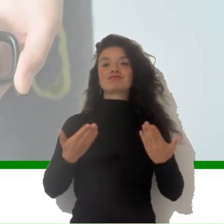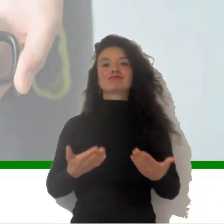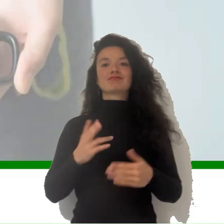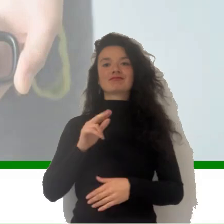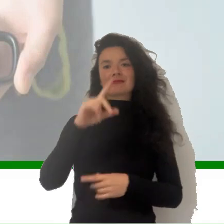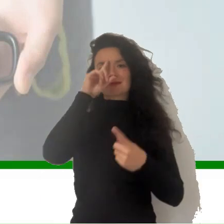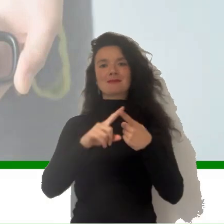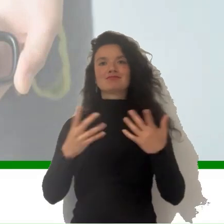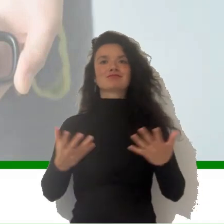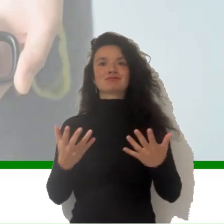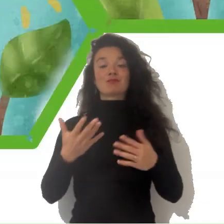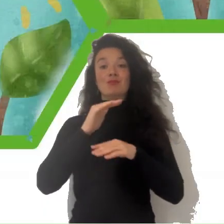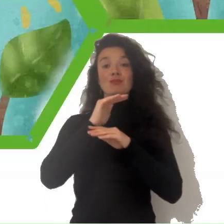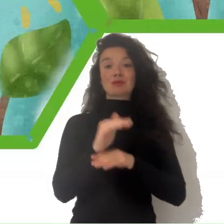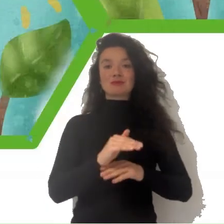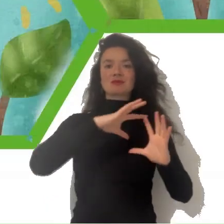and sustainability.